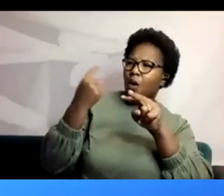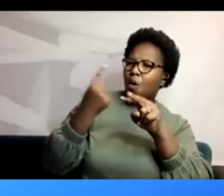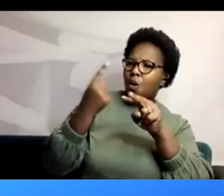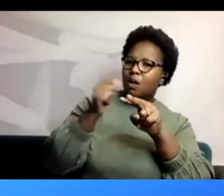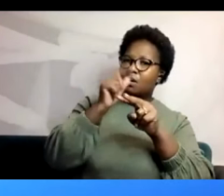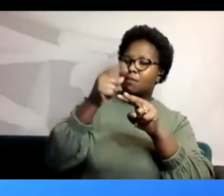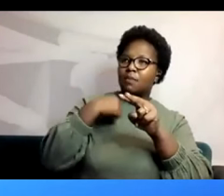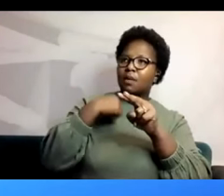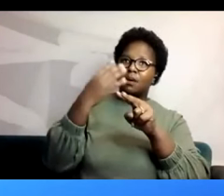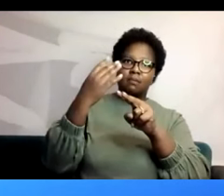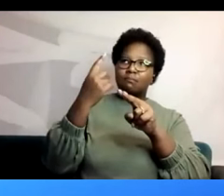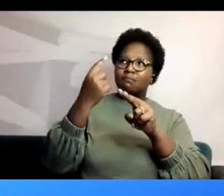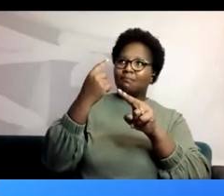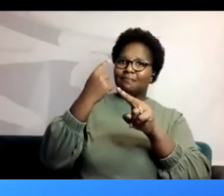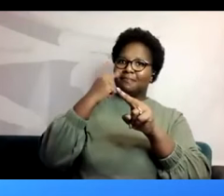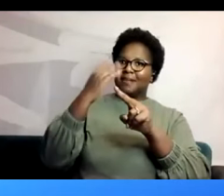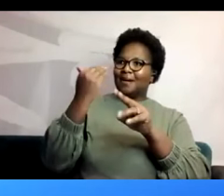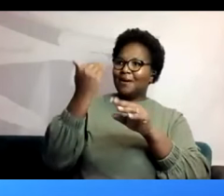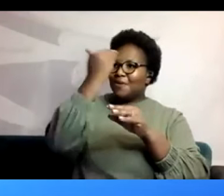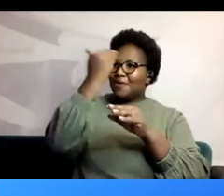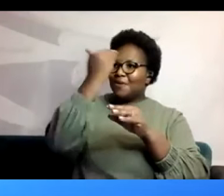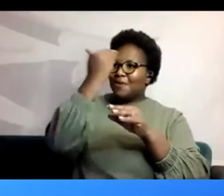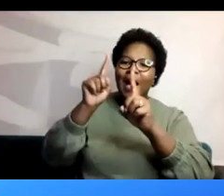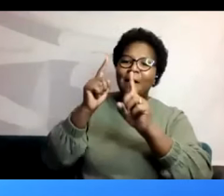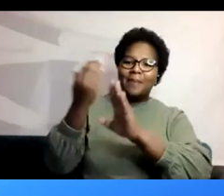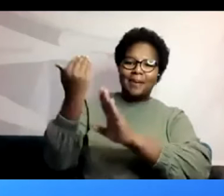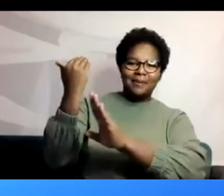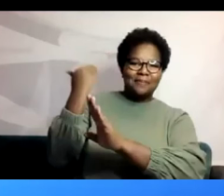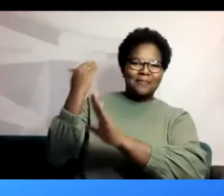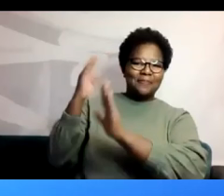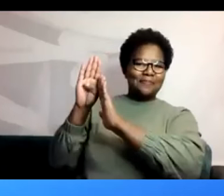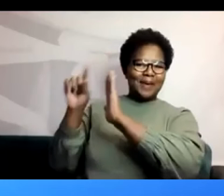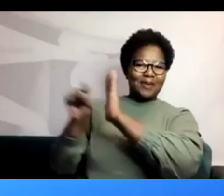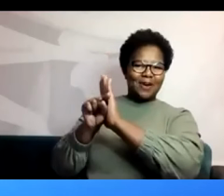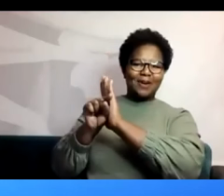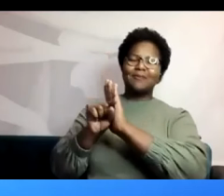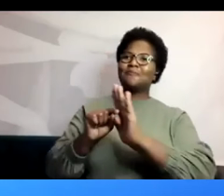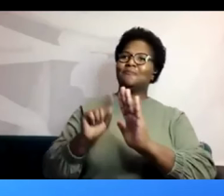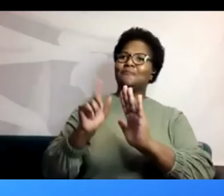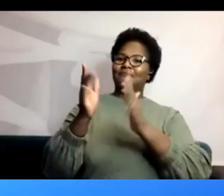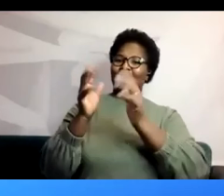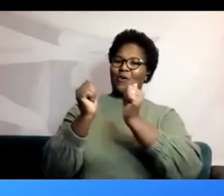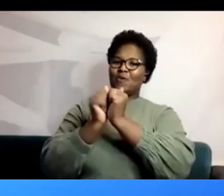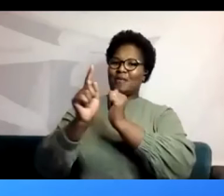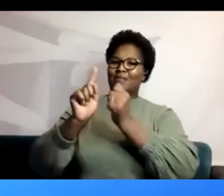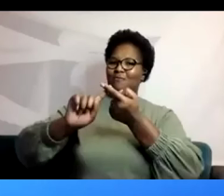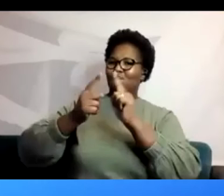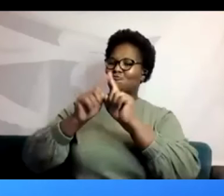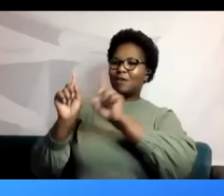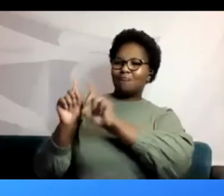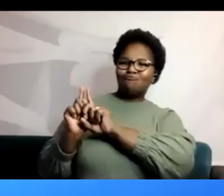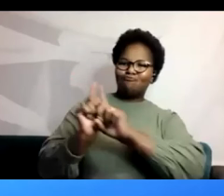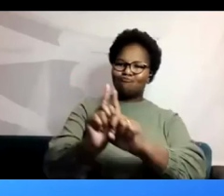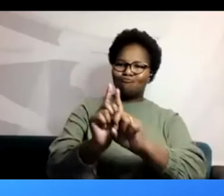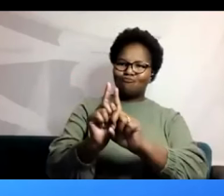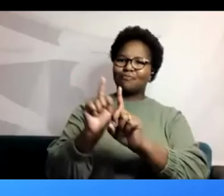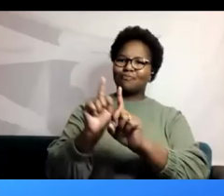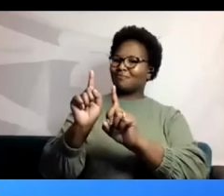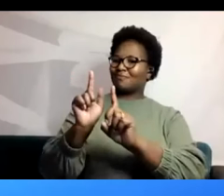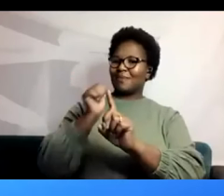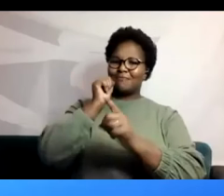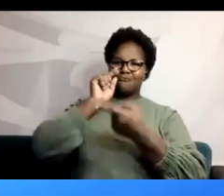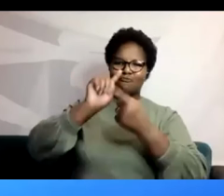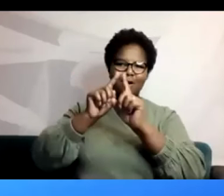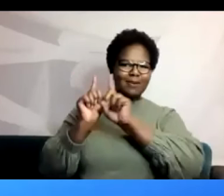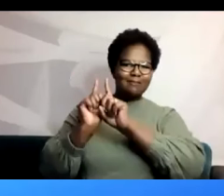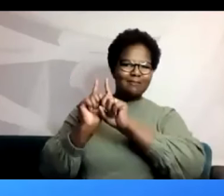head, likes hanging out with her partner in crime, Joy, and doesn't want to be rushed when she is eating, along with other important